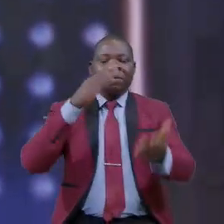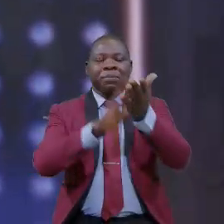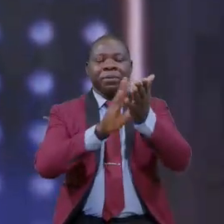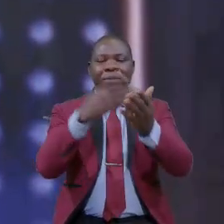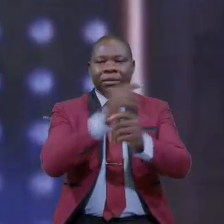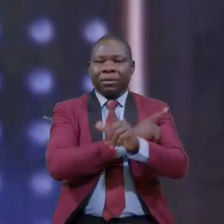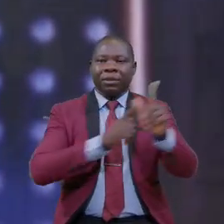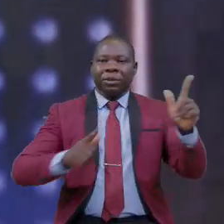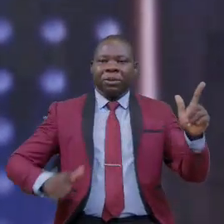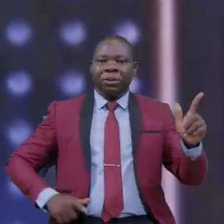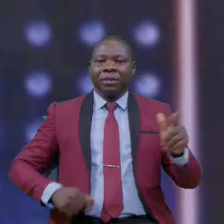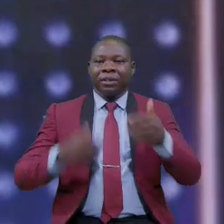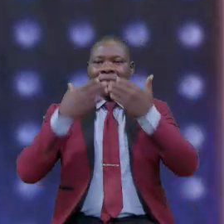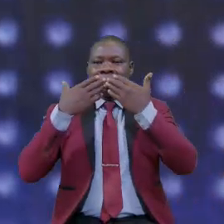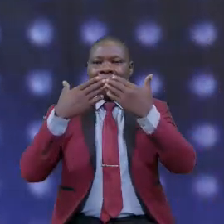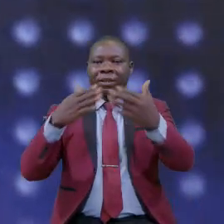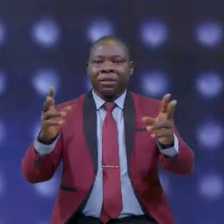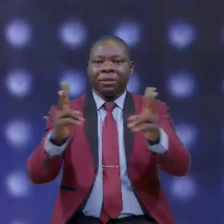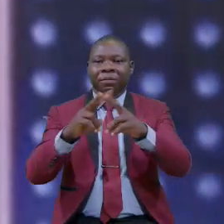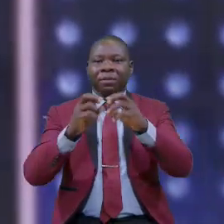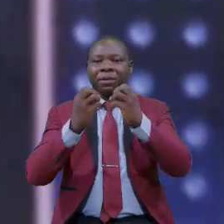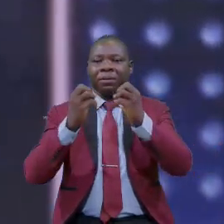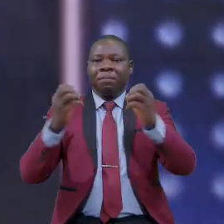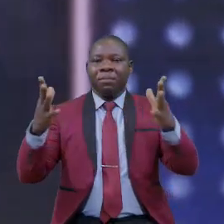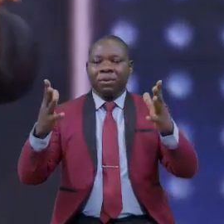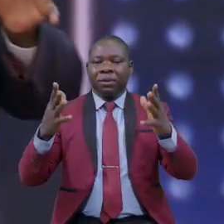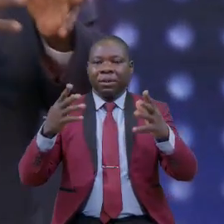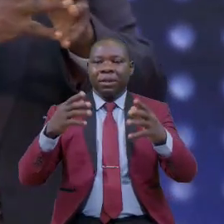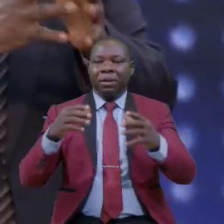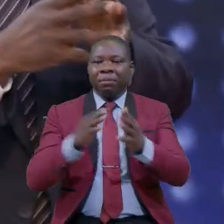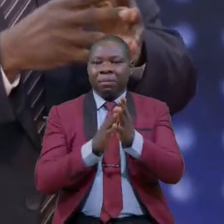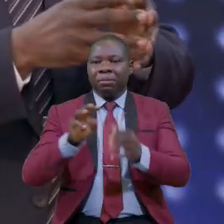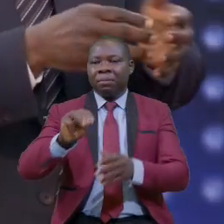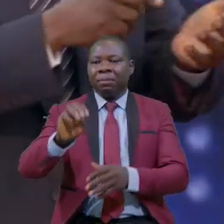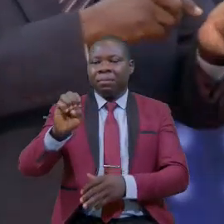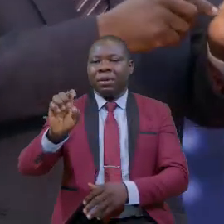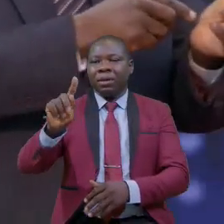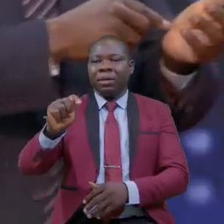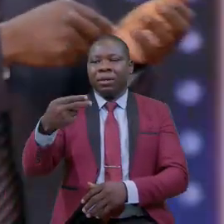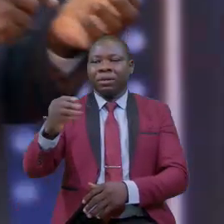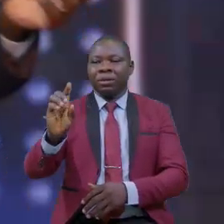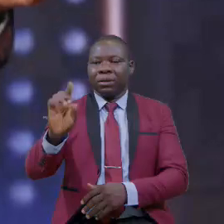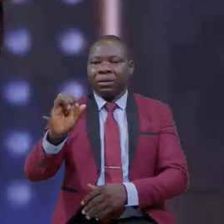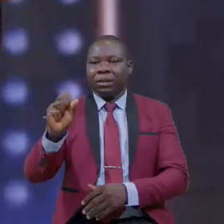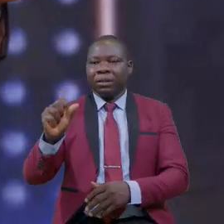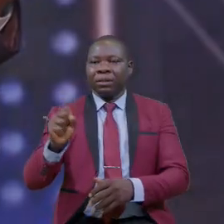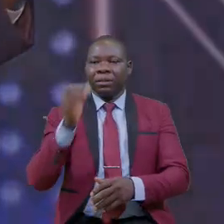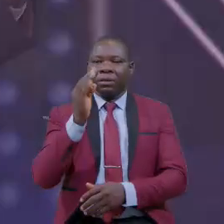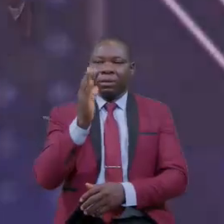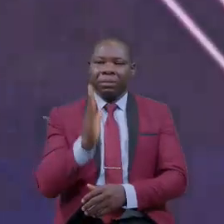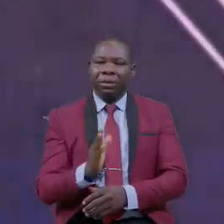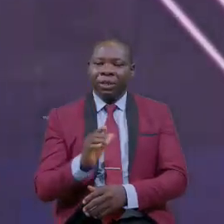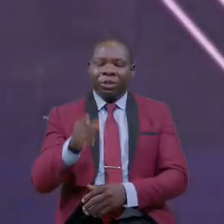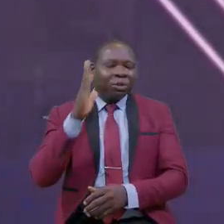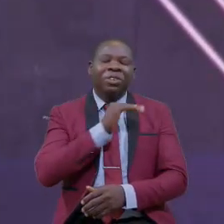you very much uh Methodist Minister you must understand that there is Methodist inside